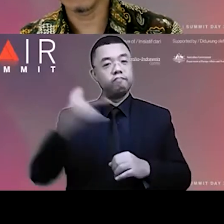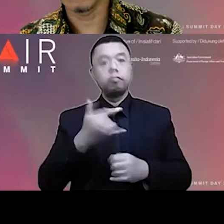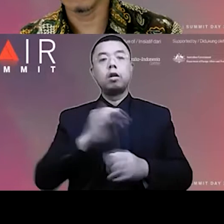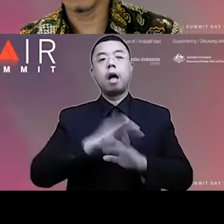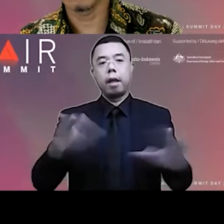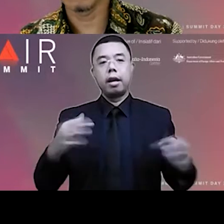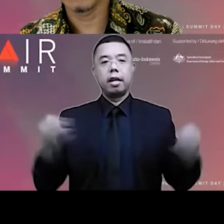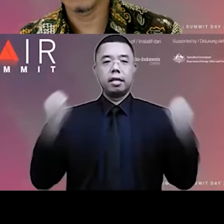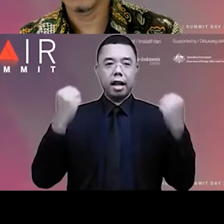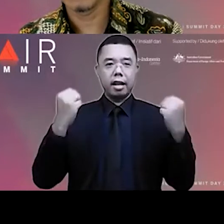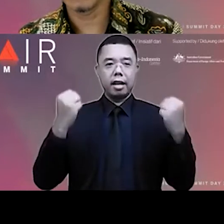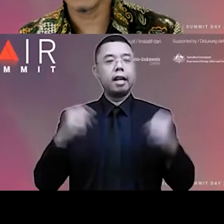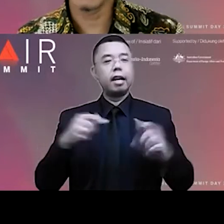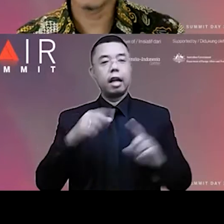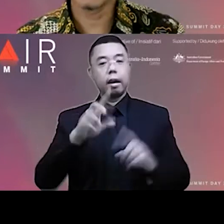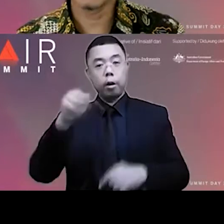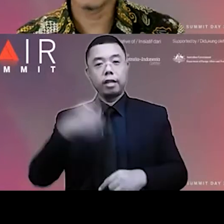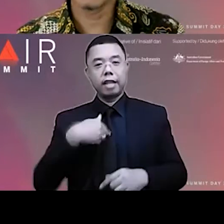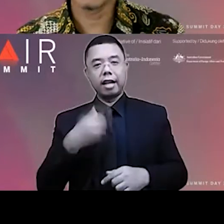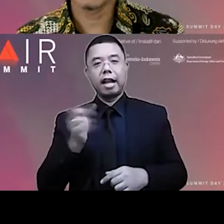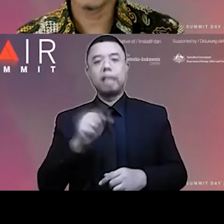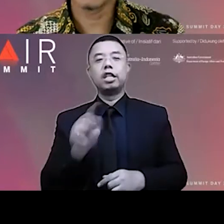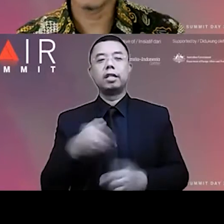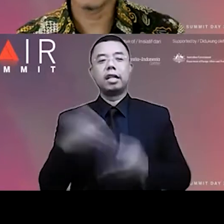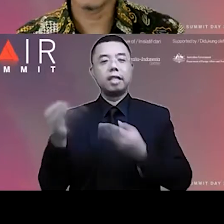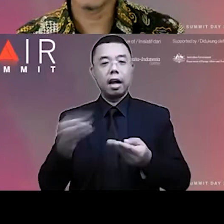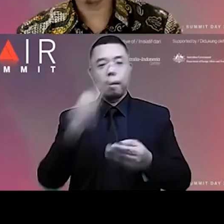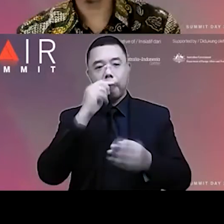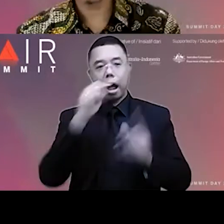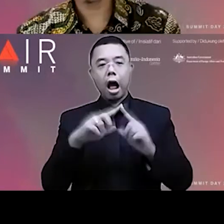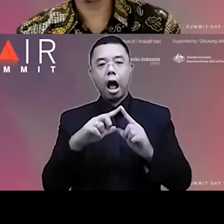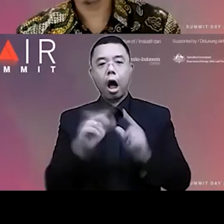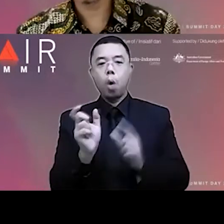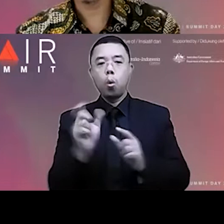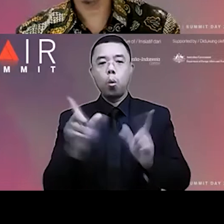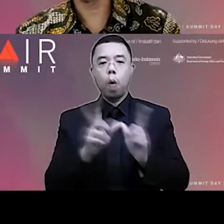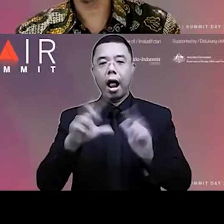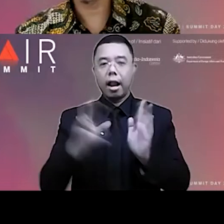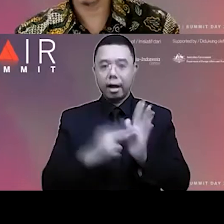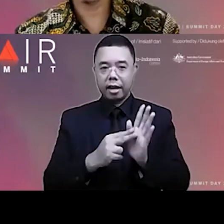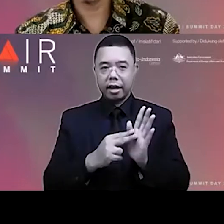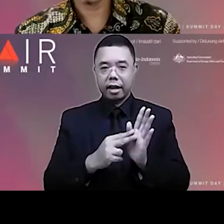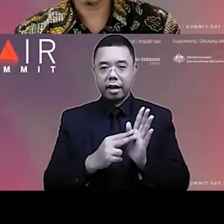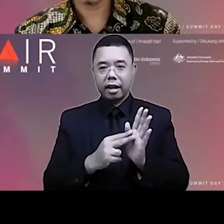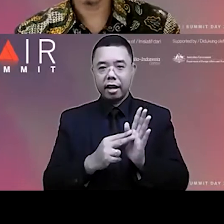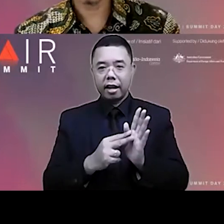you, Aulen. Okay, adding to the point from Yayan, in